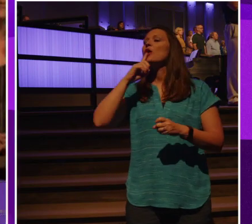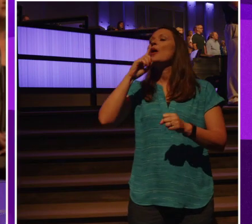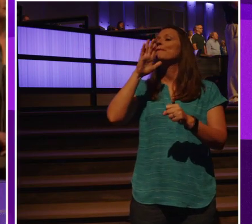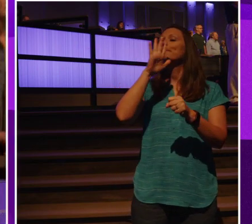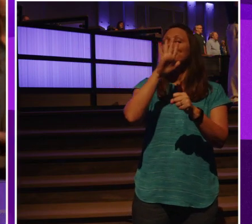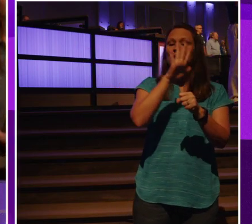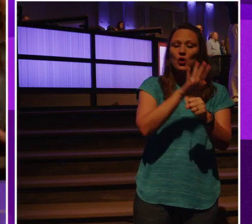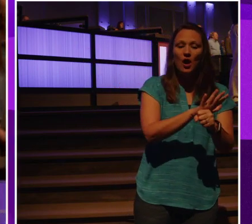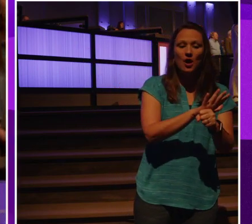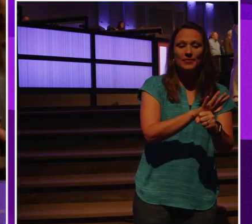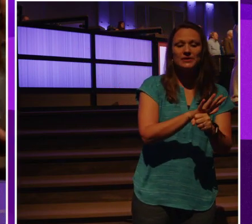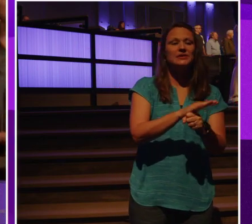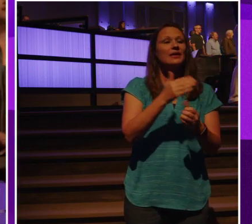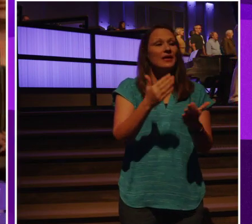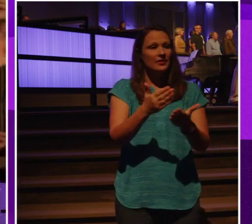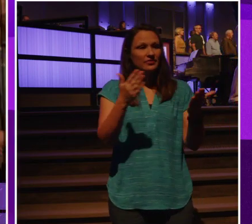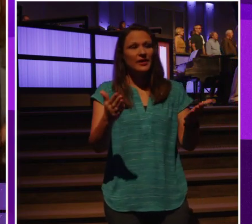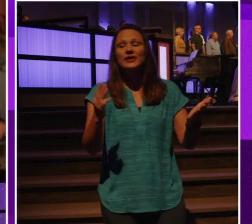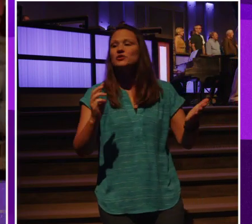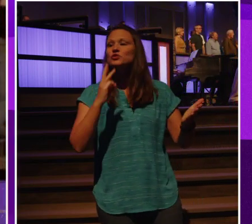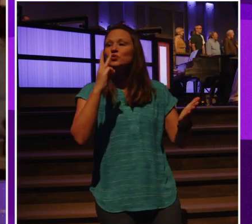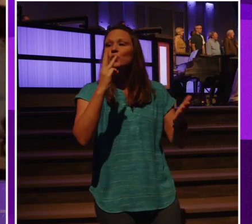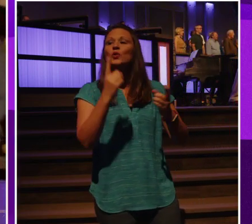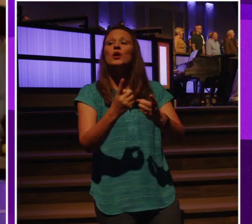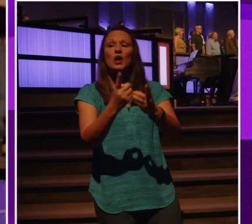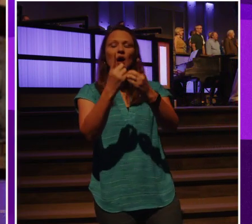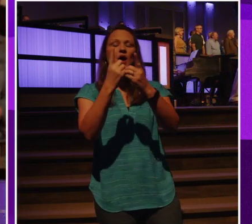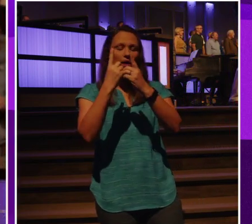promise of things yet to